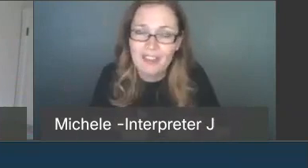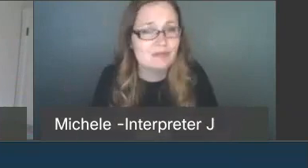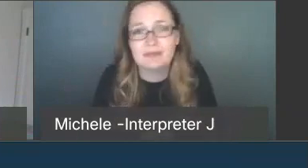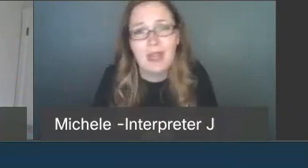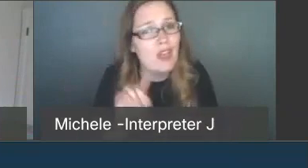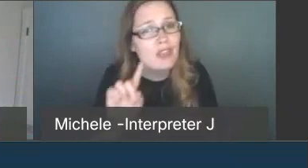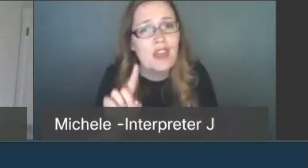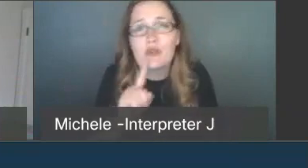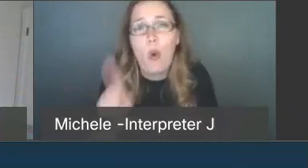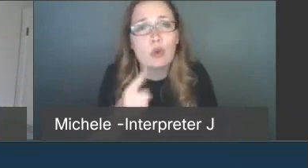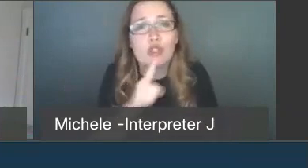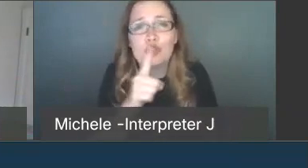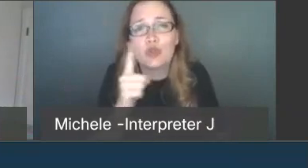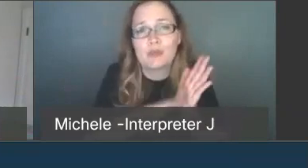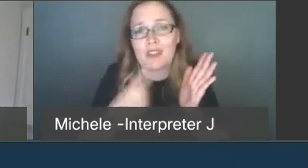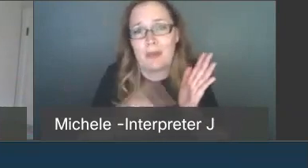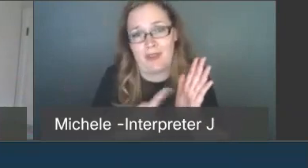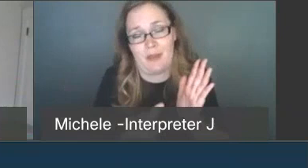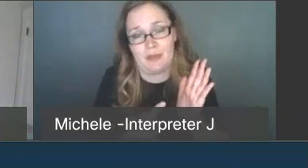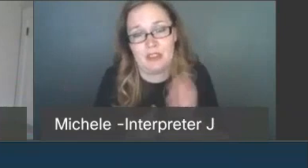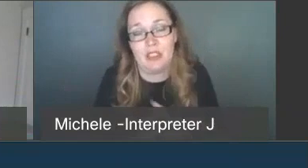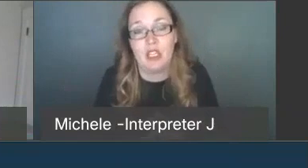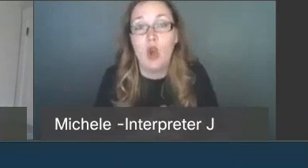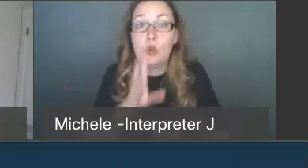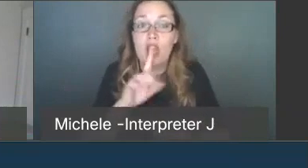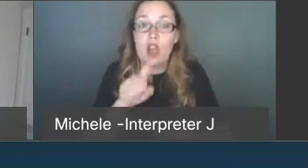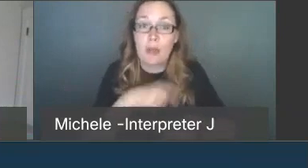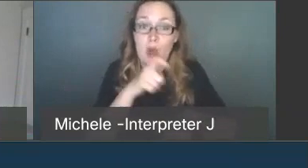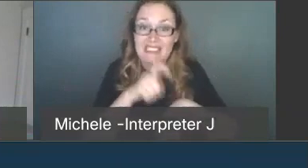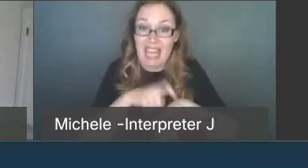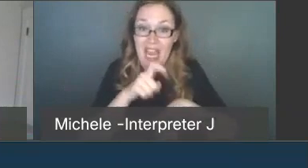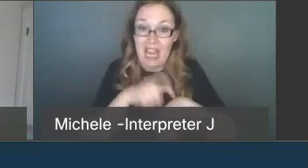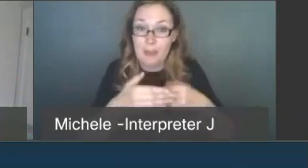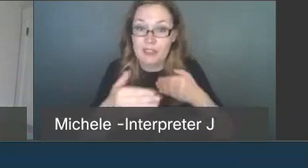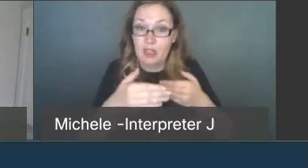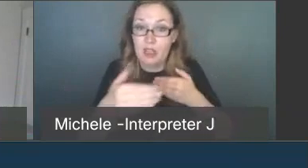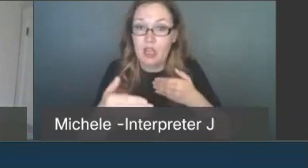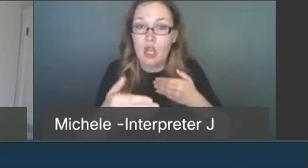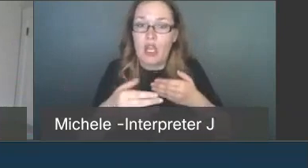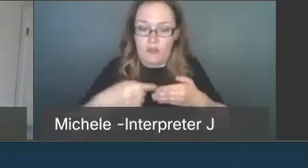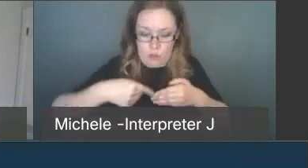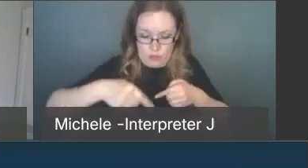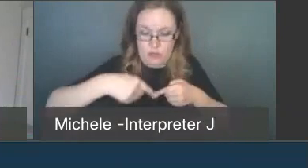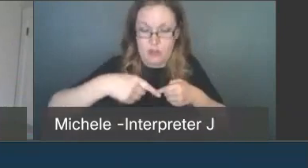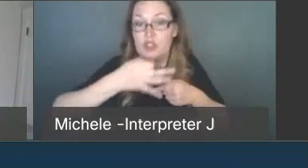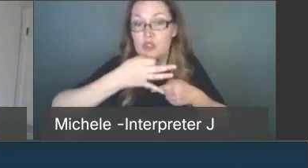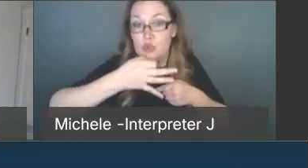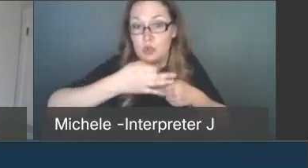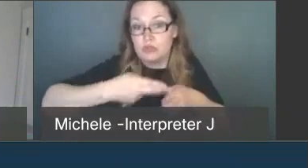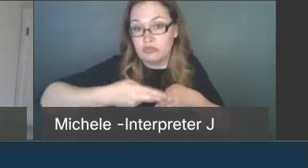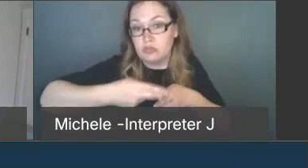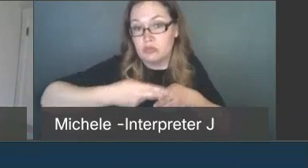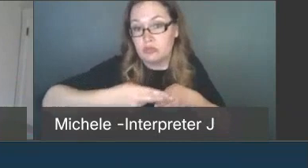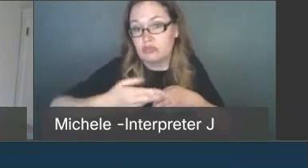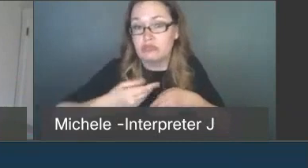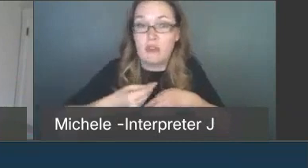degree. When we're talking about time frames, if we're wanting to know what's going to happen in the near future, so if we're worried about what's going to happen into